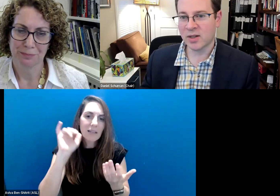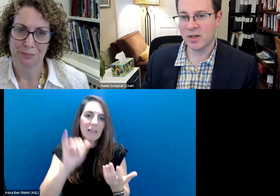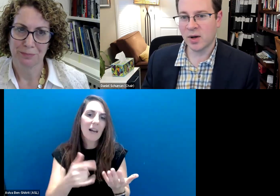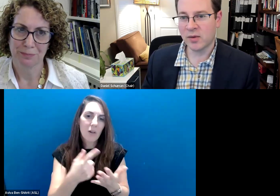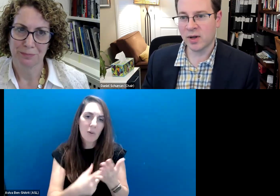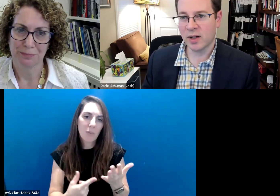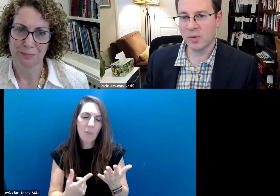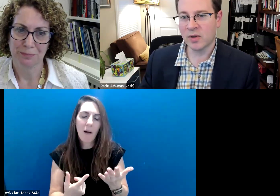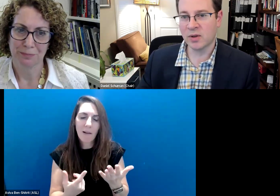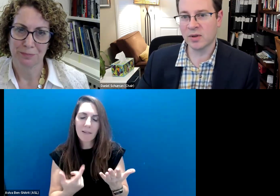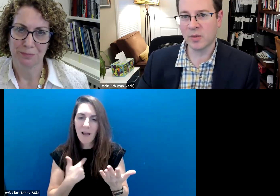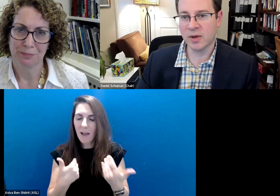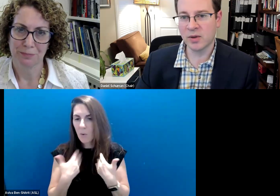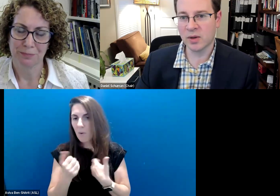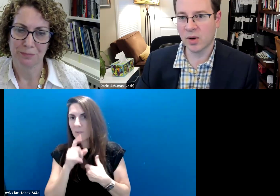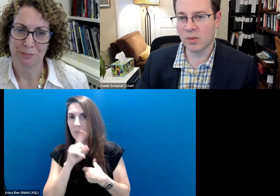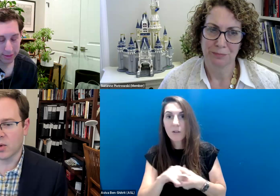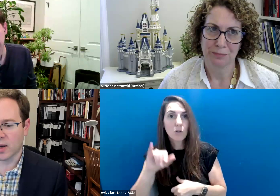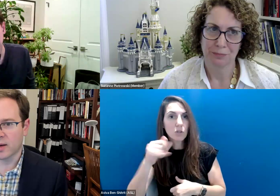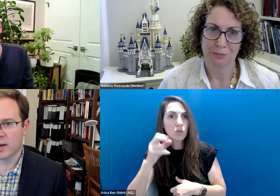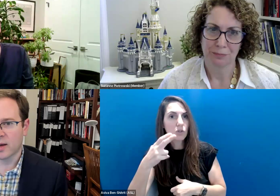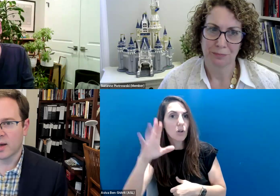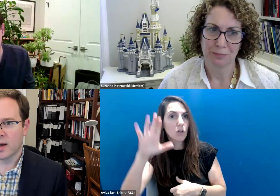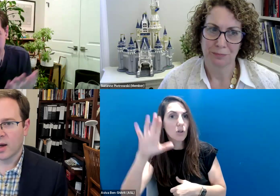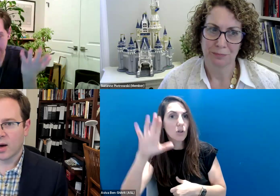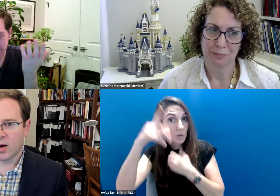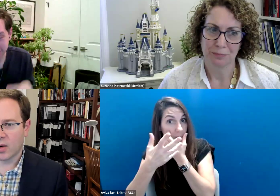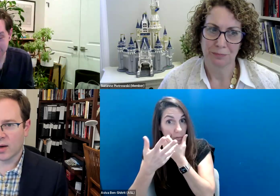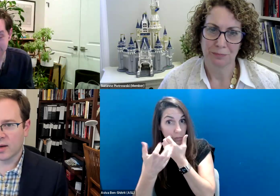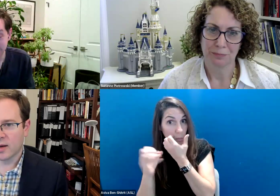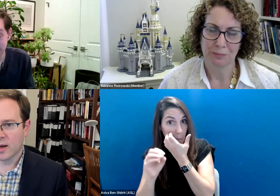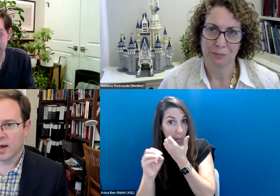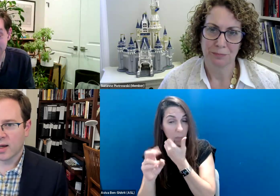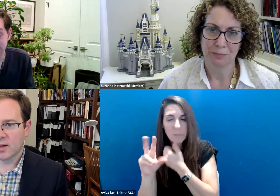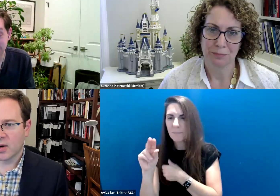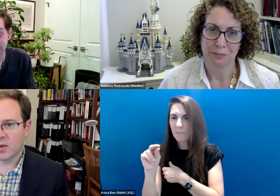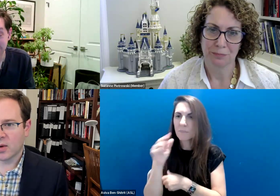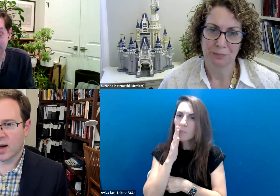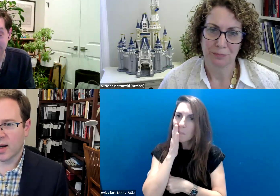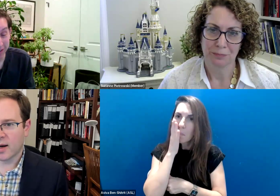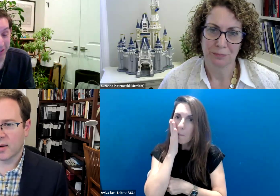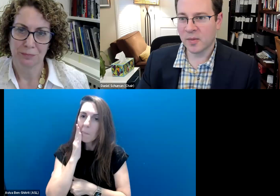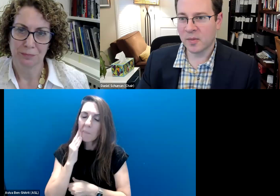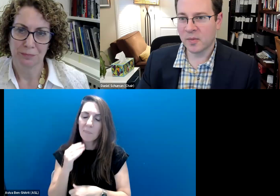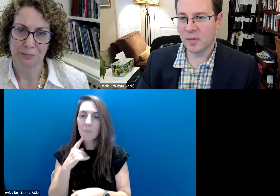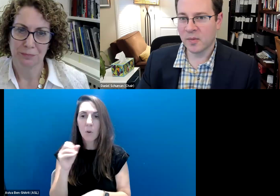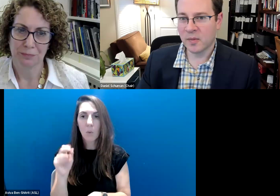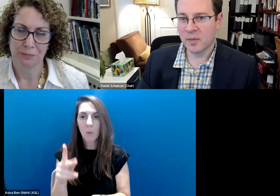And Josh, I see you have your hand up. Is there something else oh, okay. All right. So